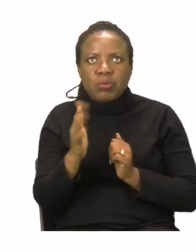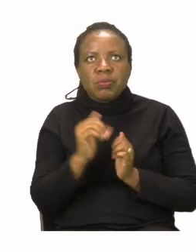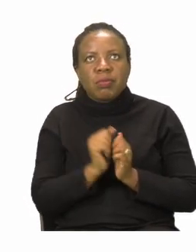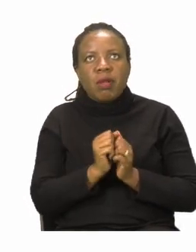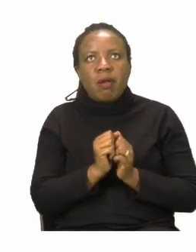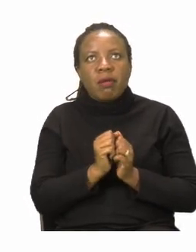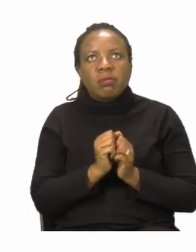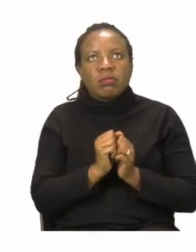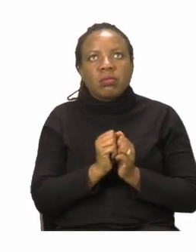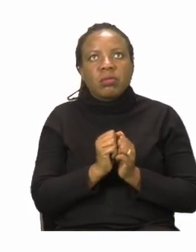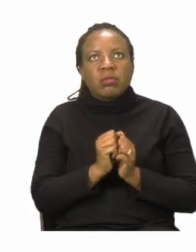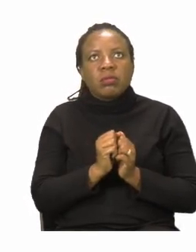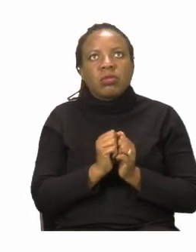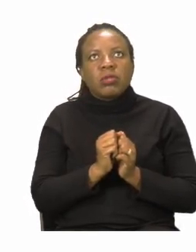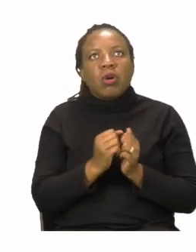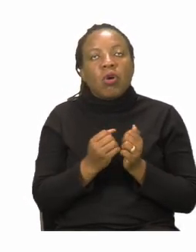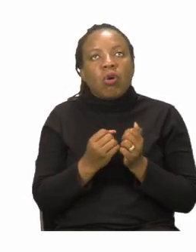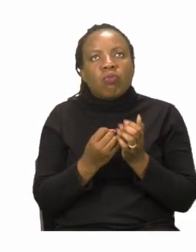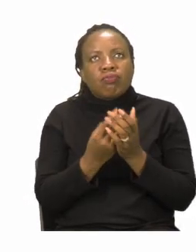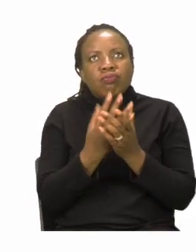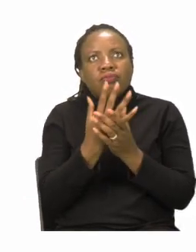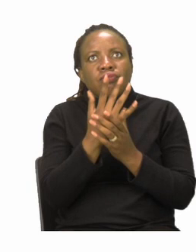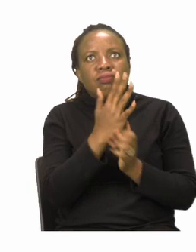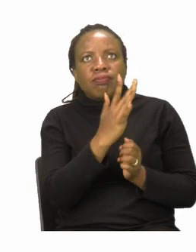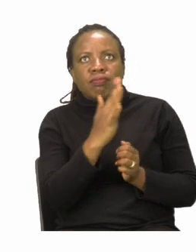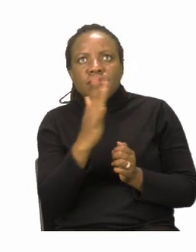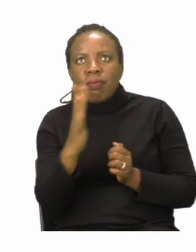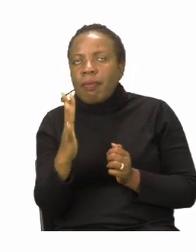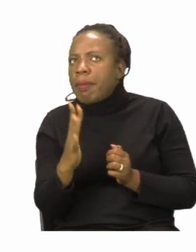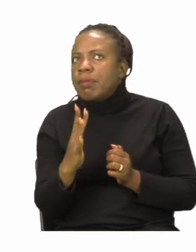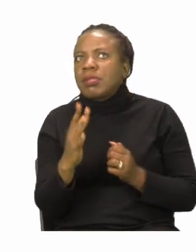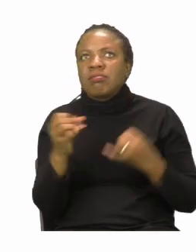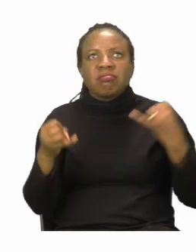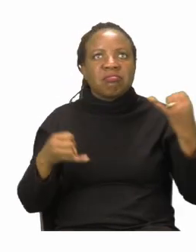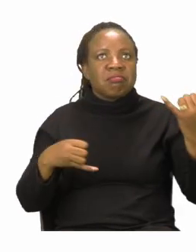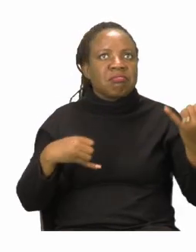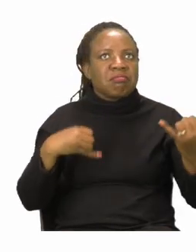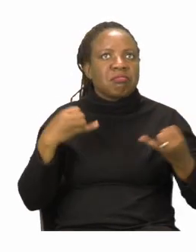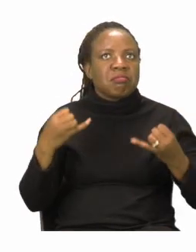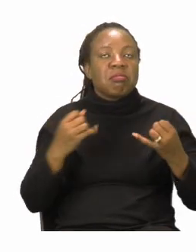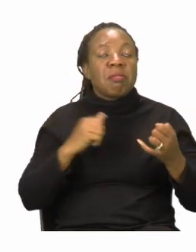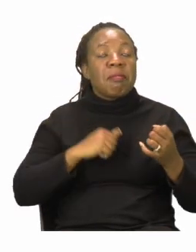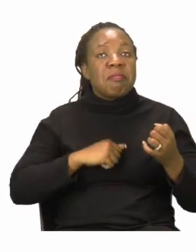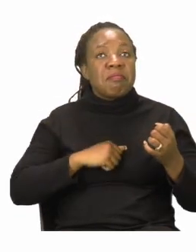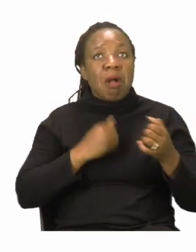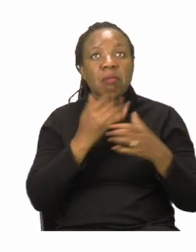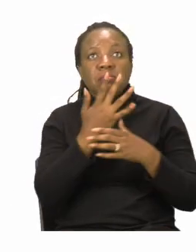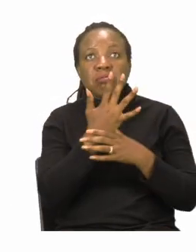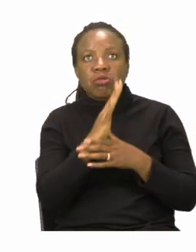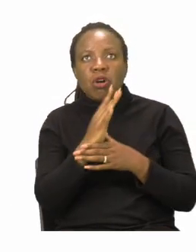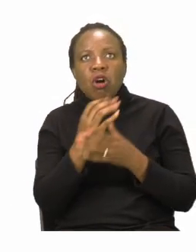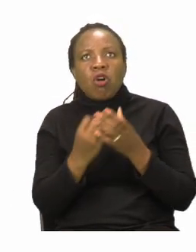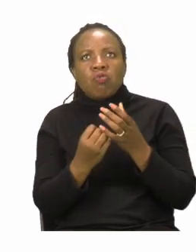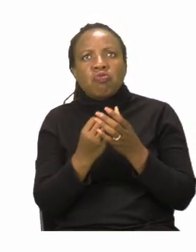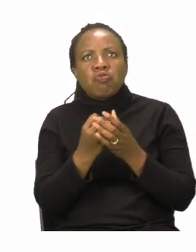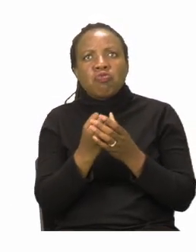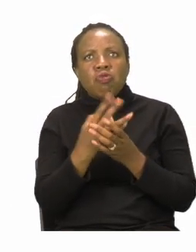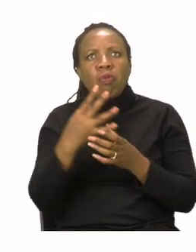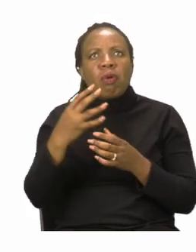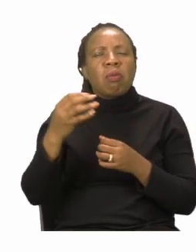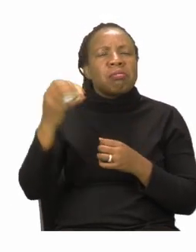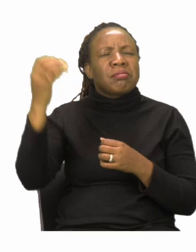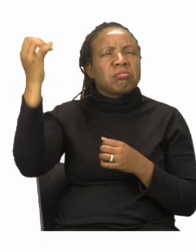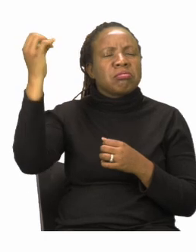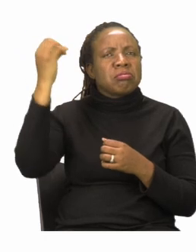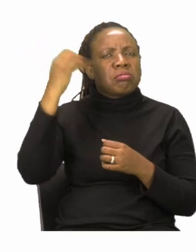much fun. My plants will grow with lots of sun. With a little patience and